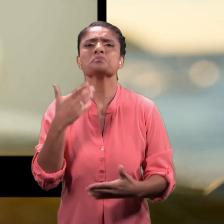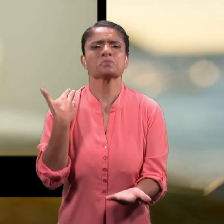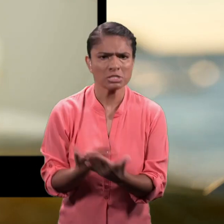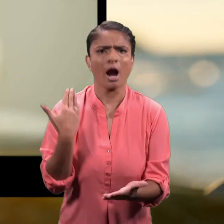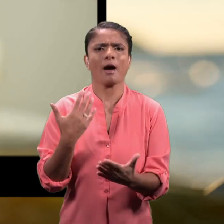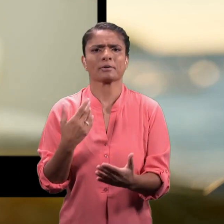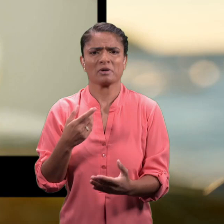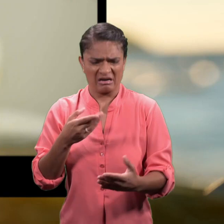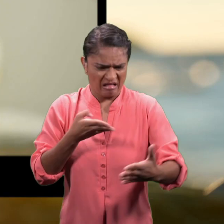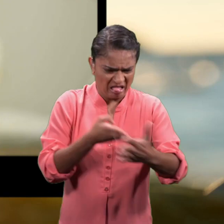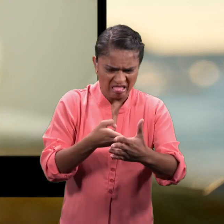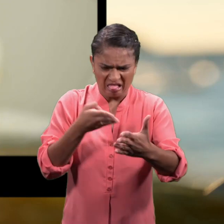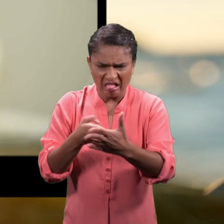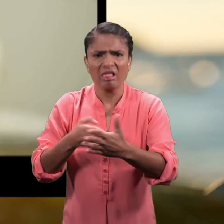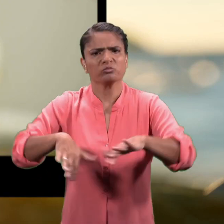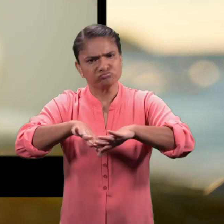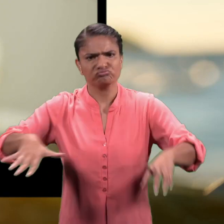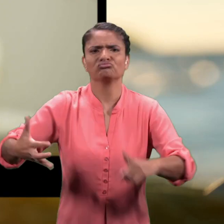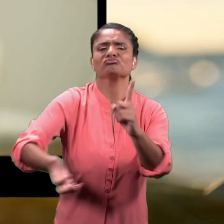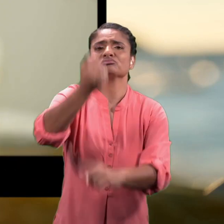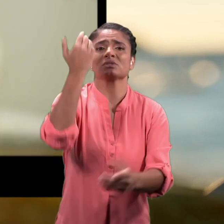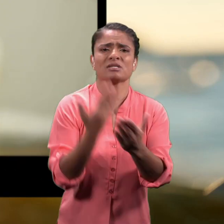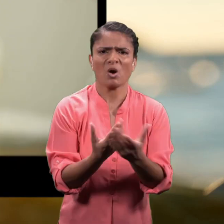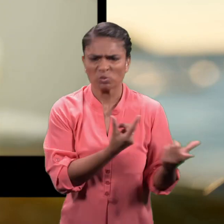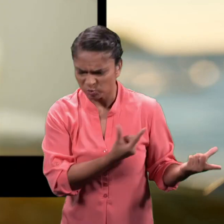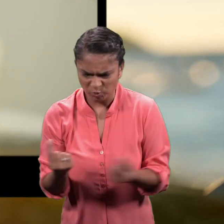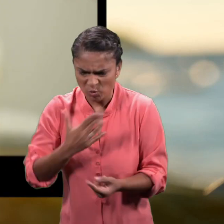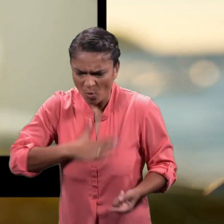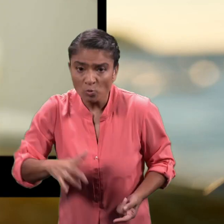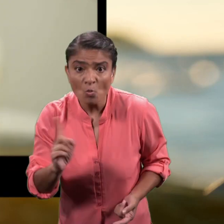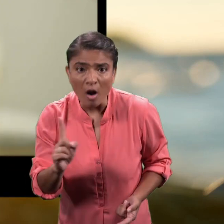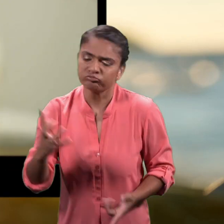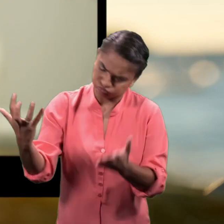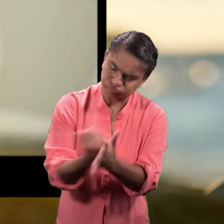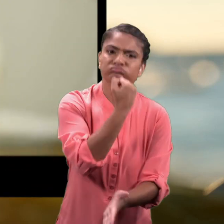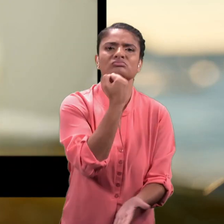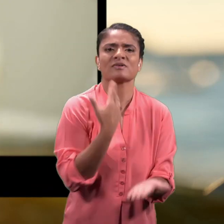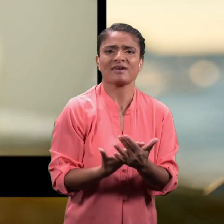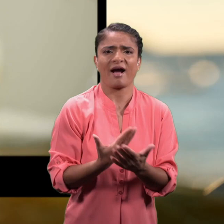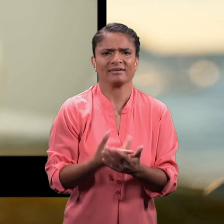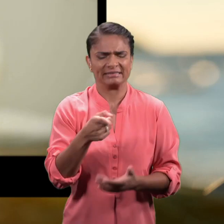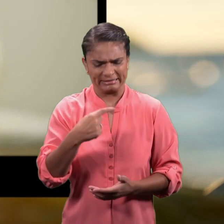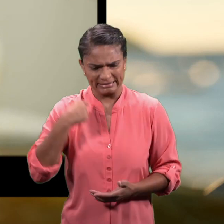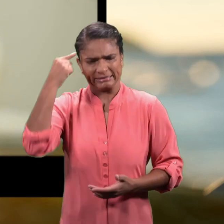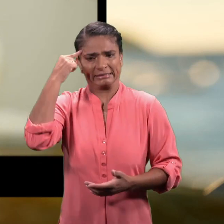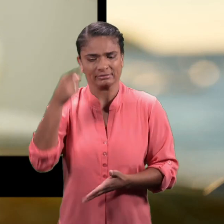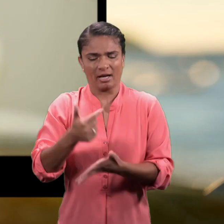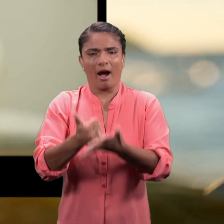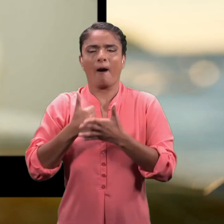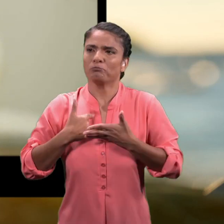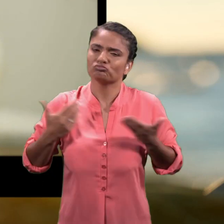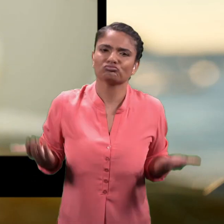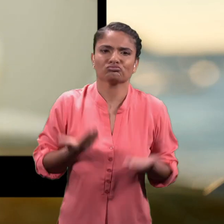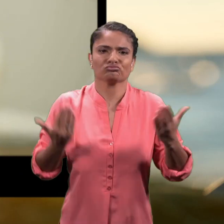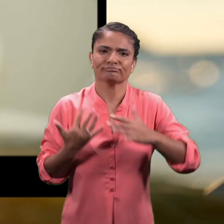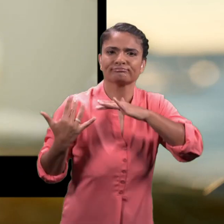capable, you can overcome anything, and whatever you want, you can get. So I think you can do encouraging every day. I